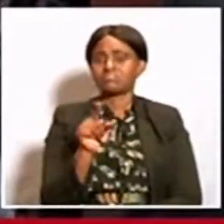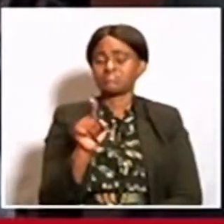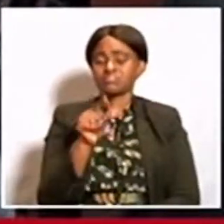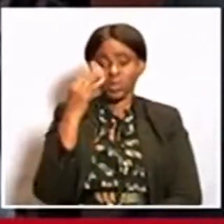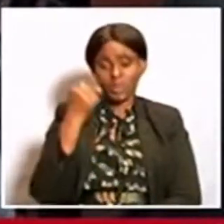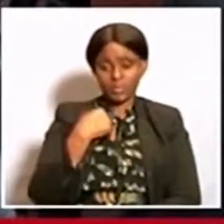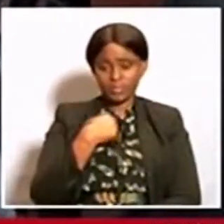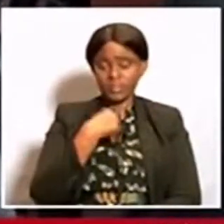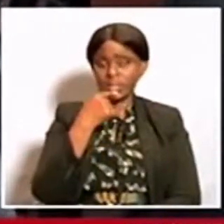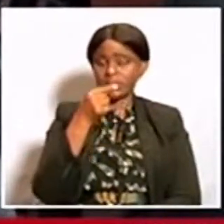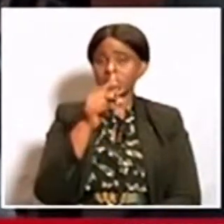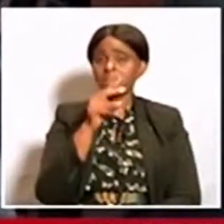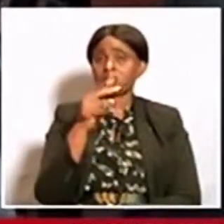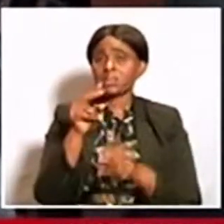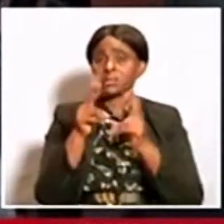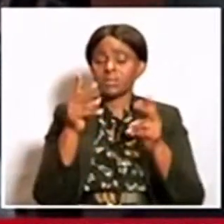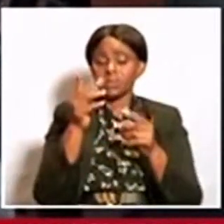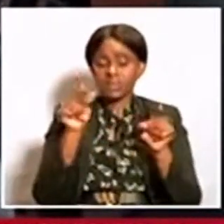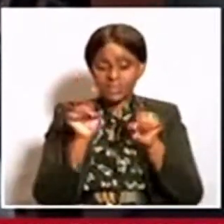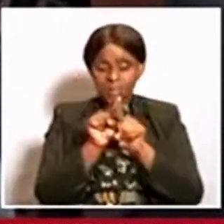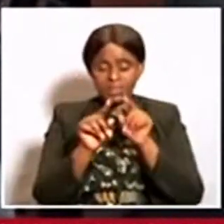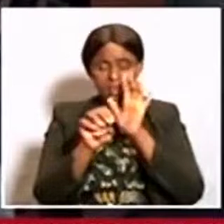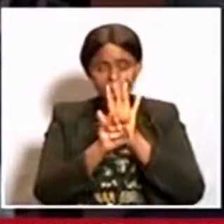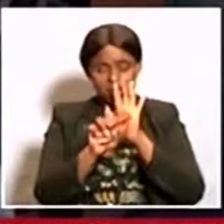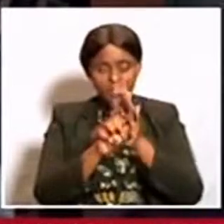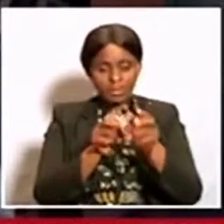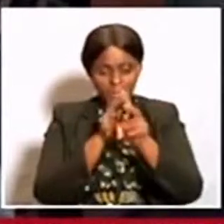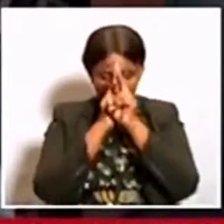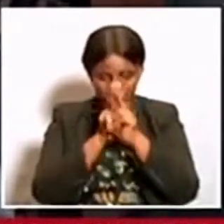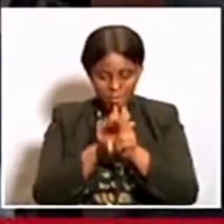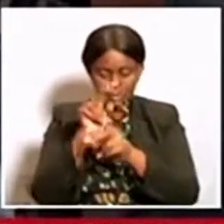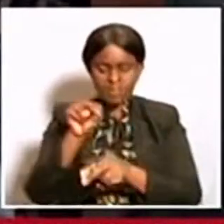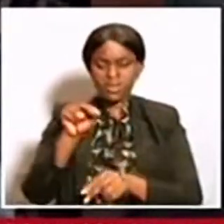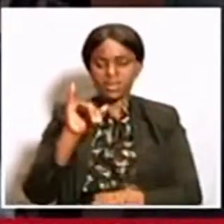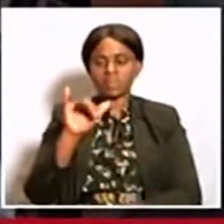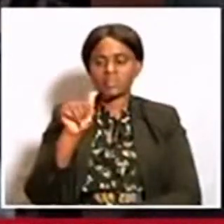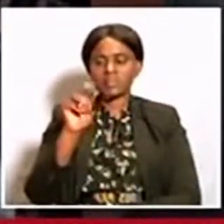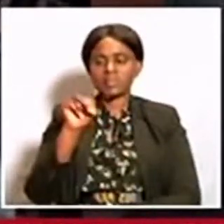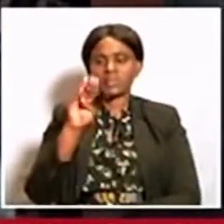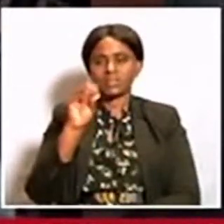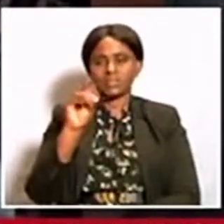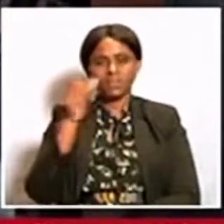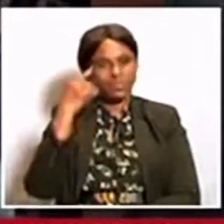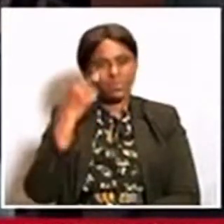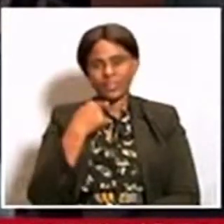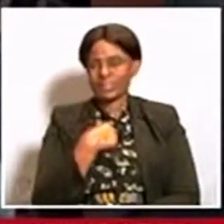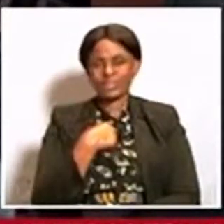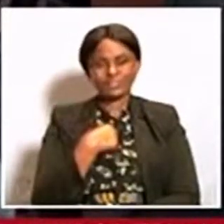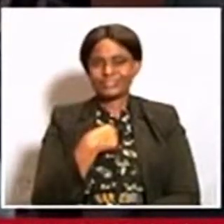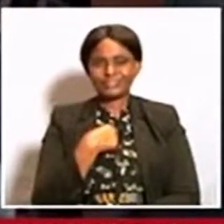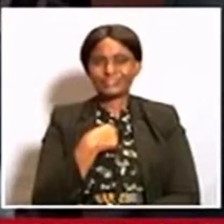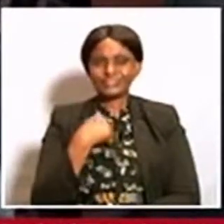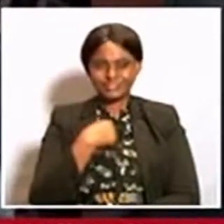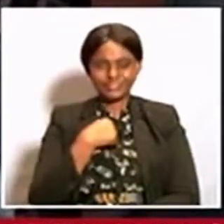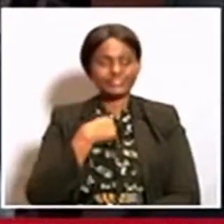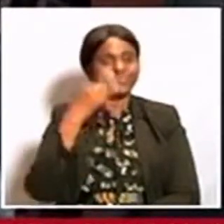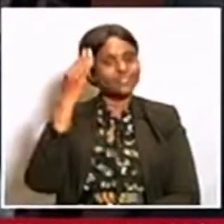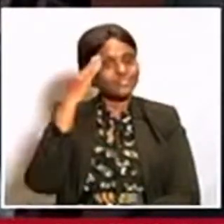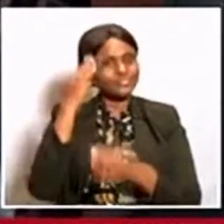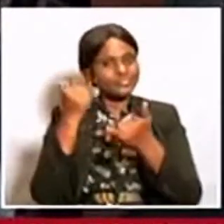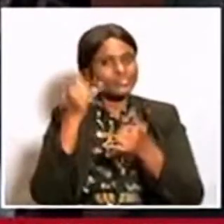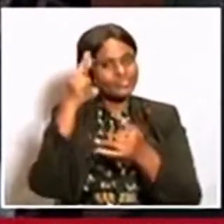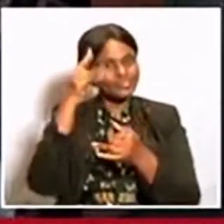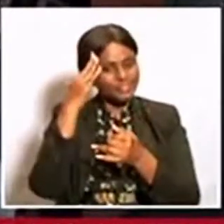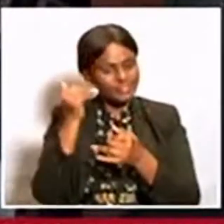Why am I saying so? Just like Honorable Nyambose has spoken, I think for me, I know now the reason